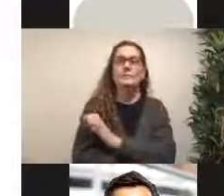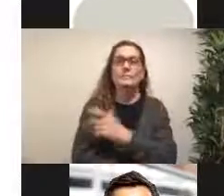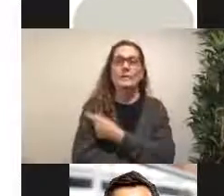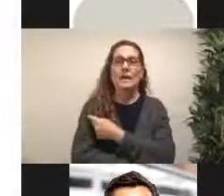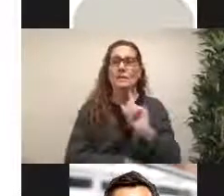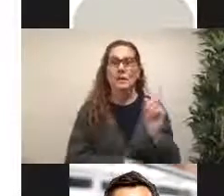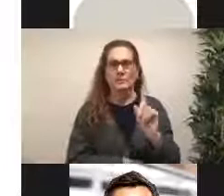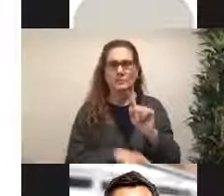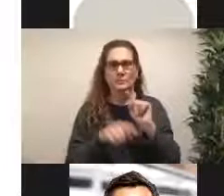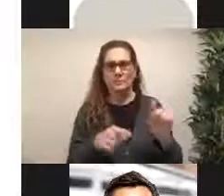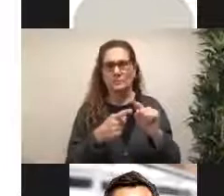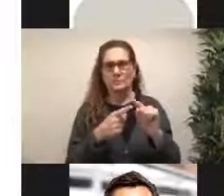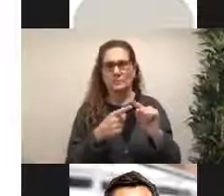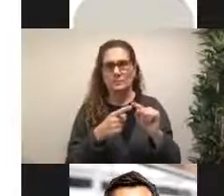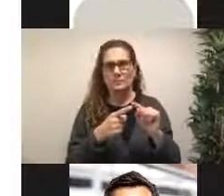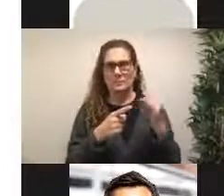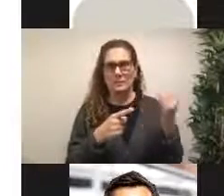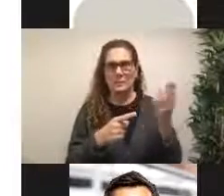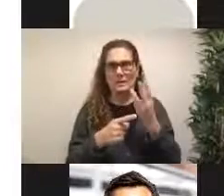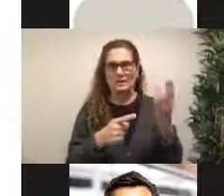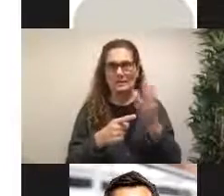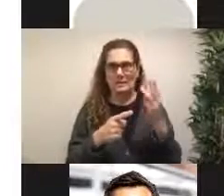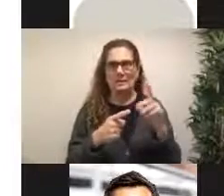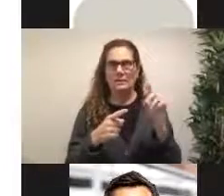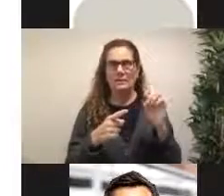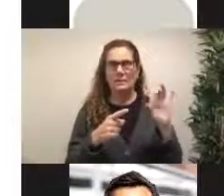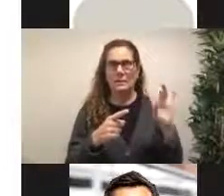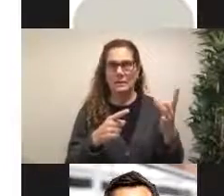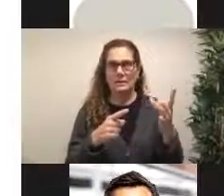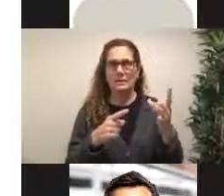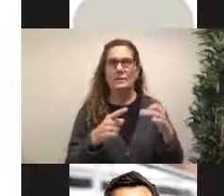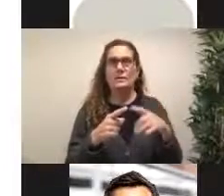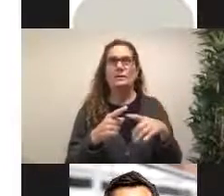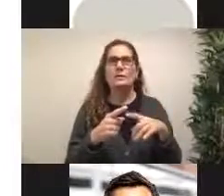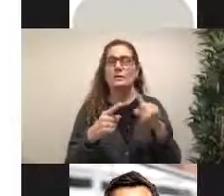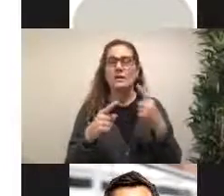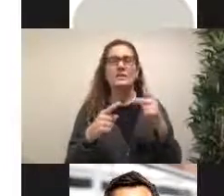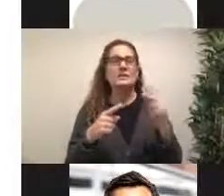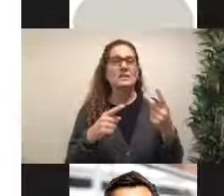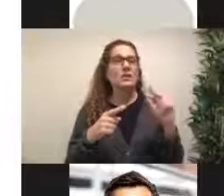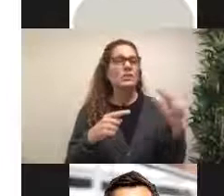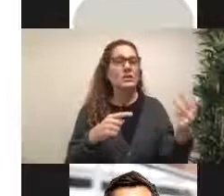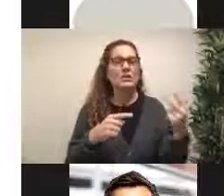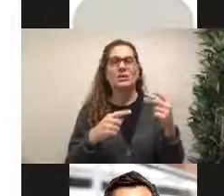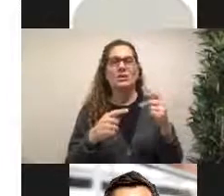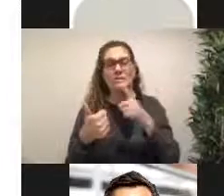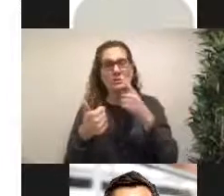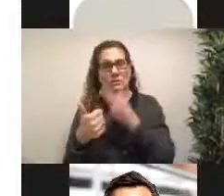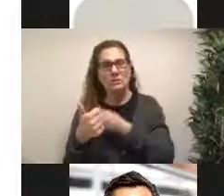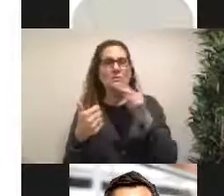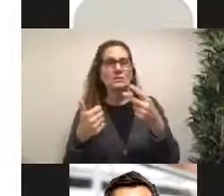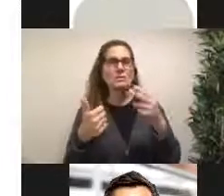or flu shots are available throughout the city, throughout the week across the city. In addition to our